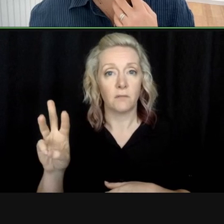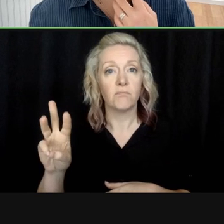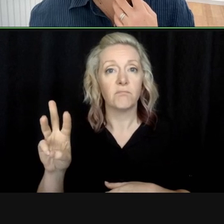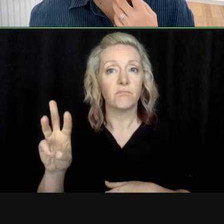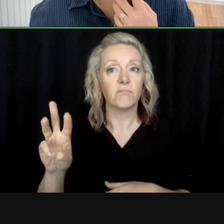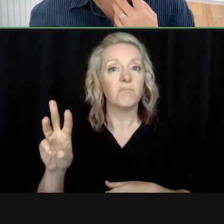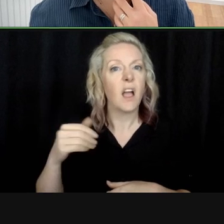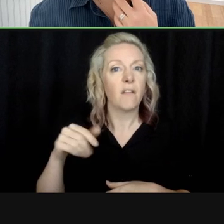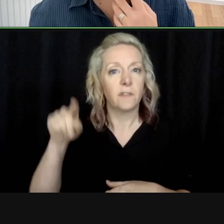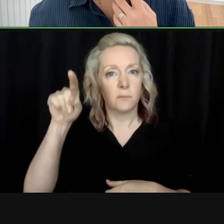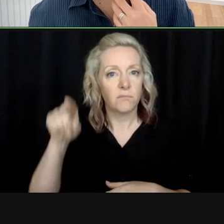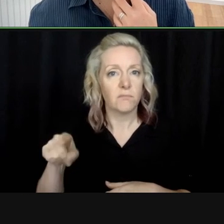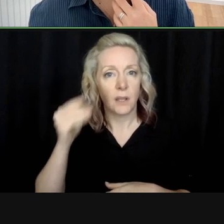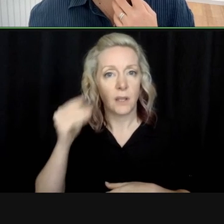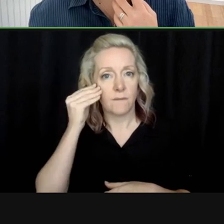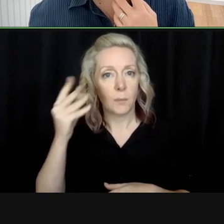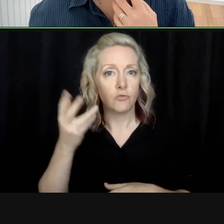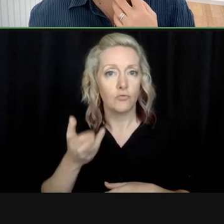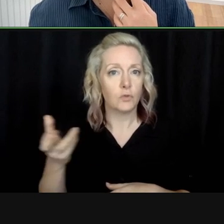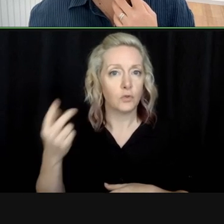get information there.